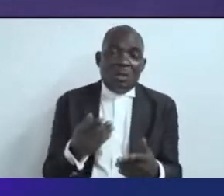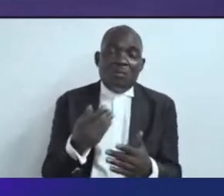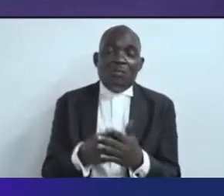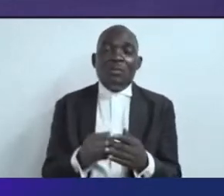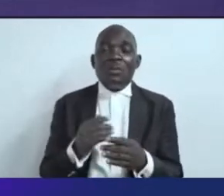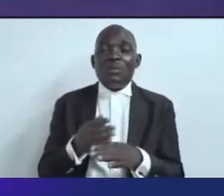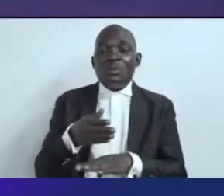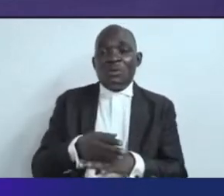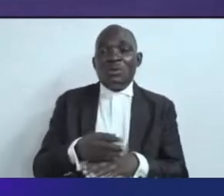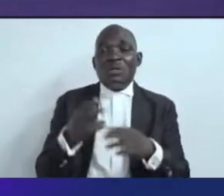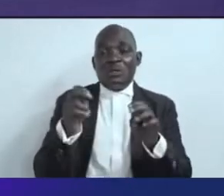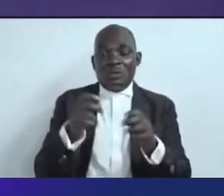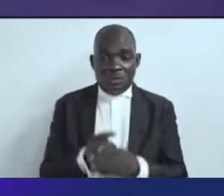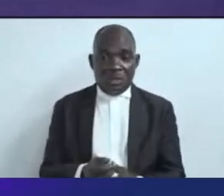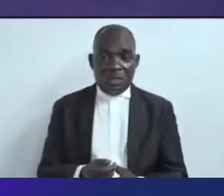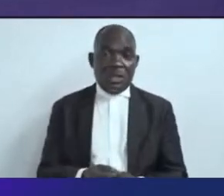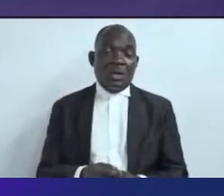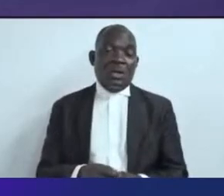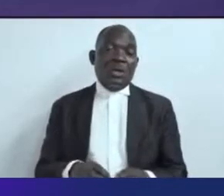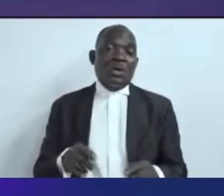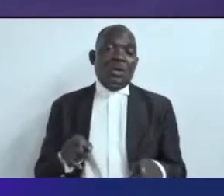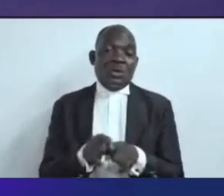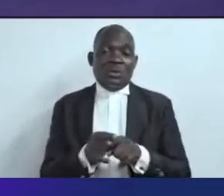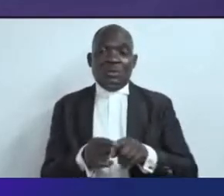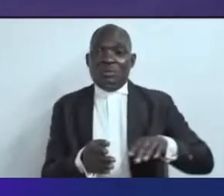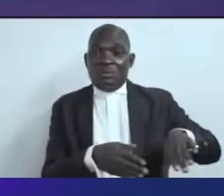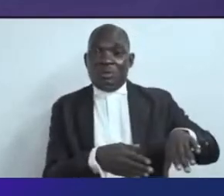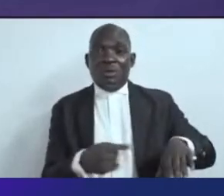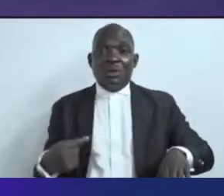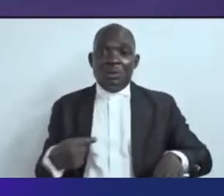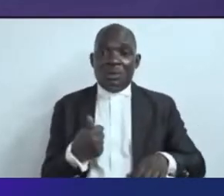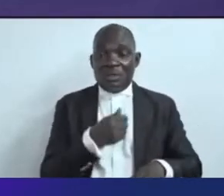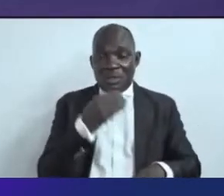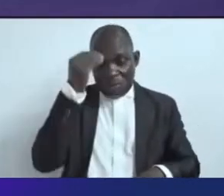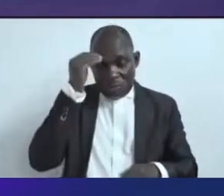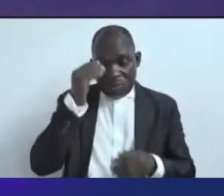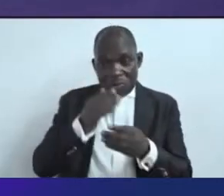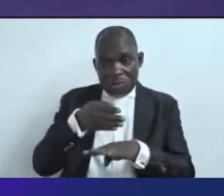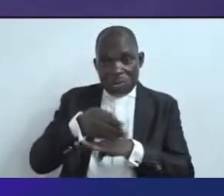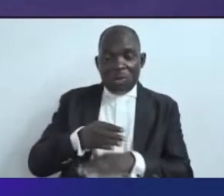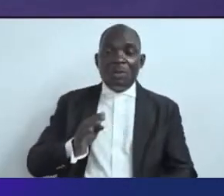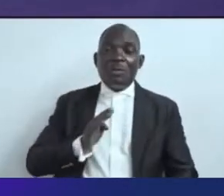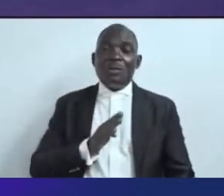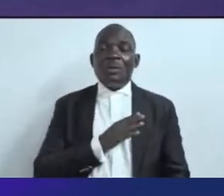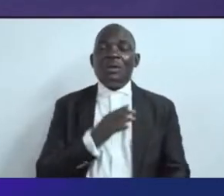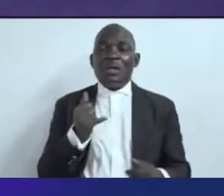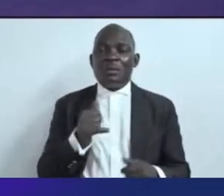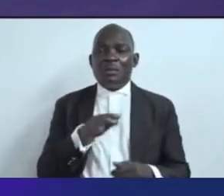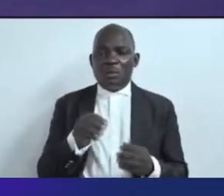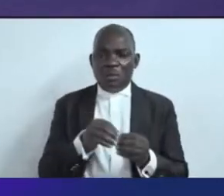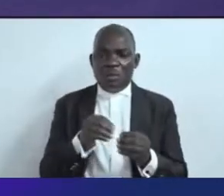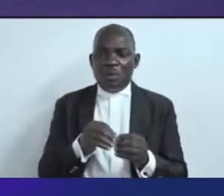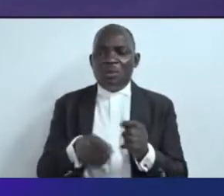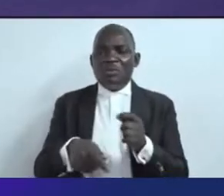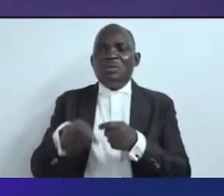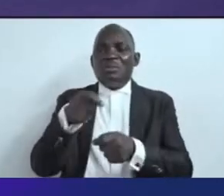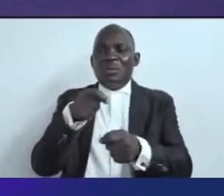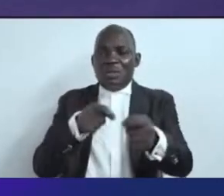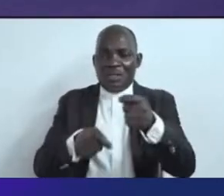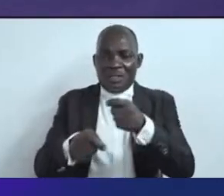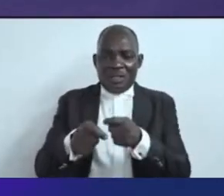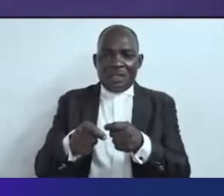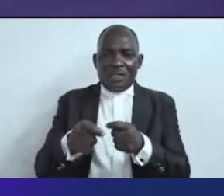cocoa. Having said that, we're aware that Cocoa Board is more or less replacing